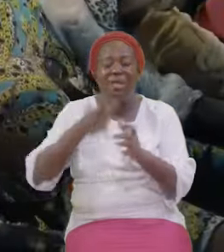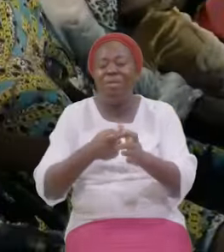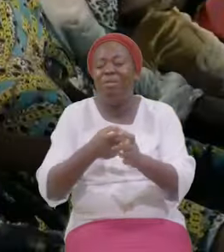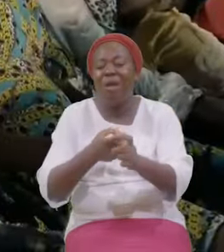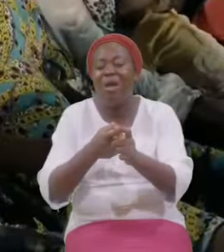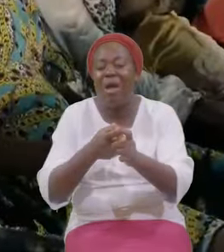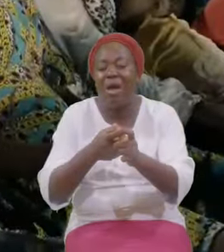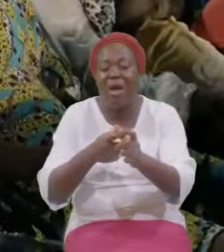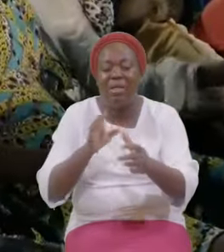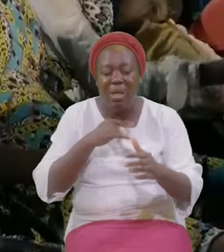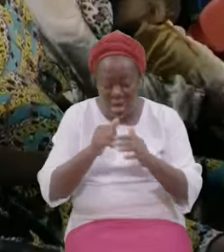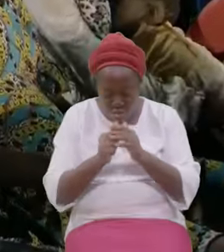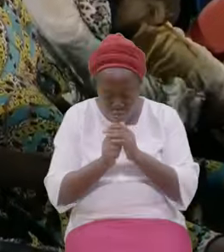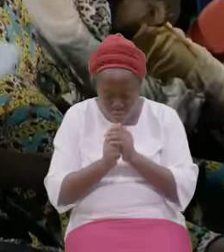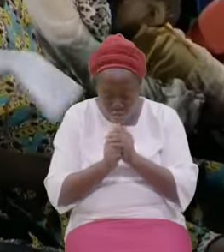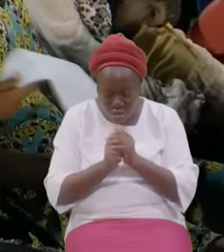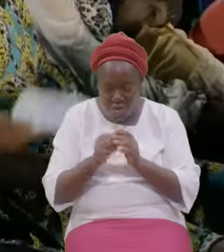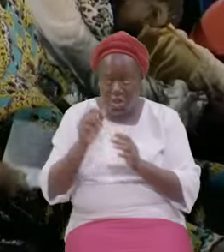worshipped him. Verse 7.